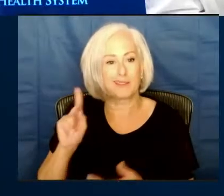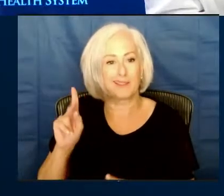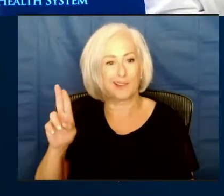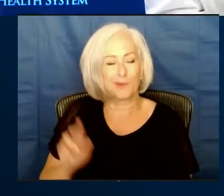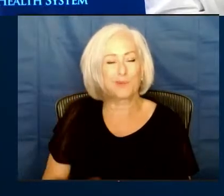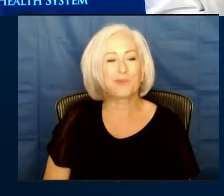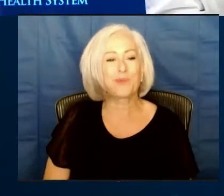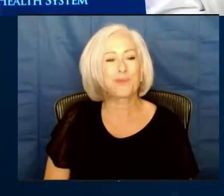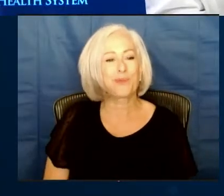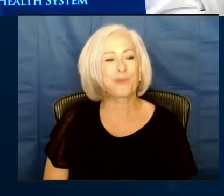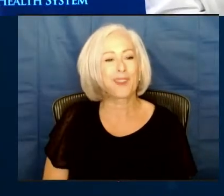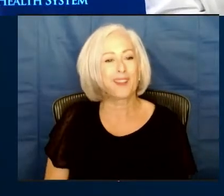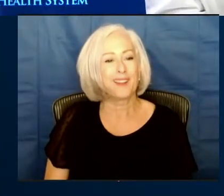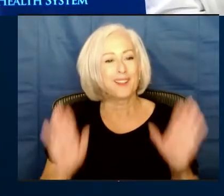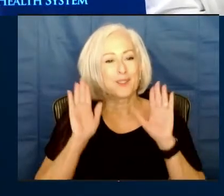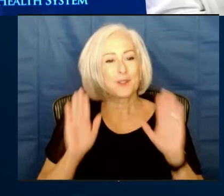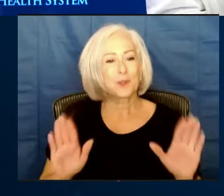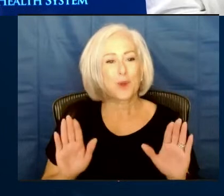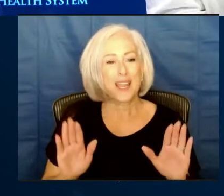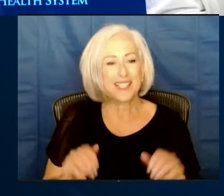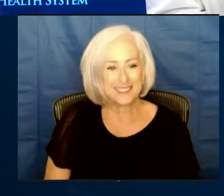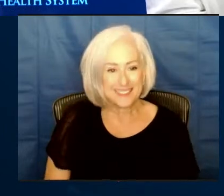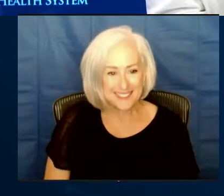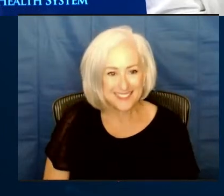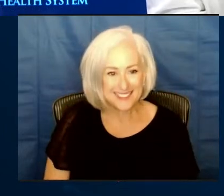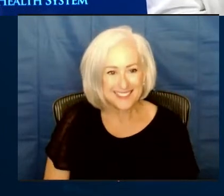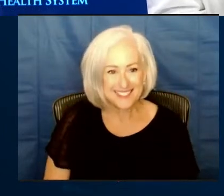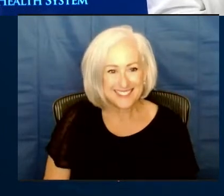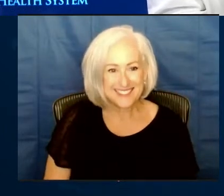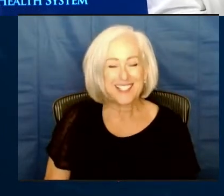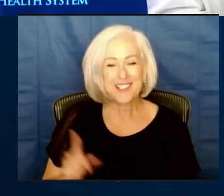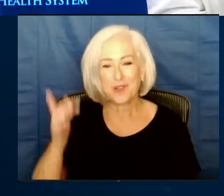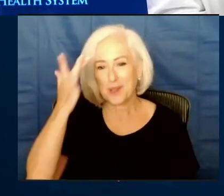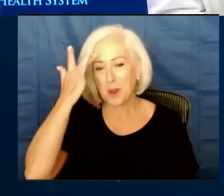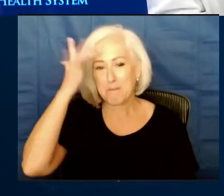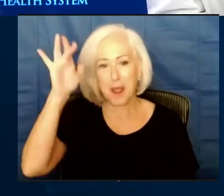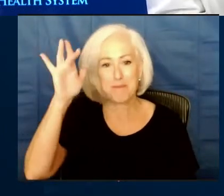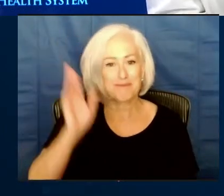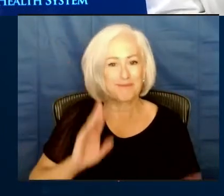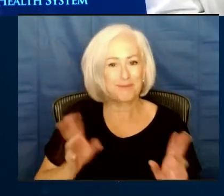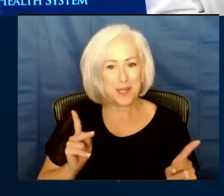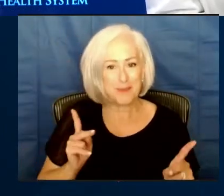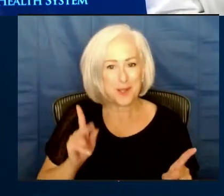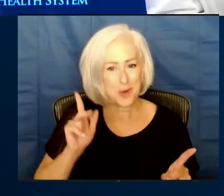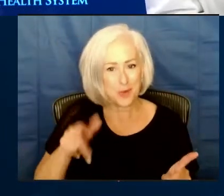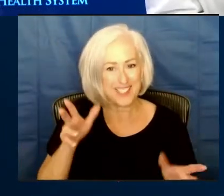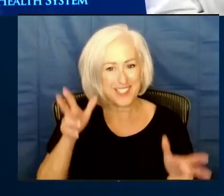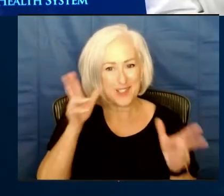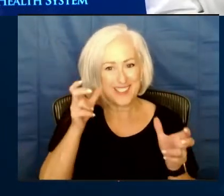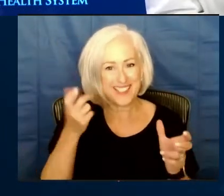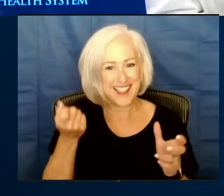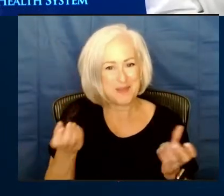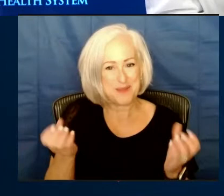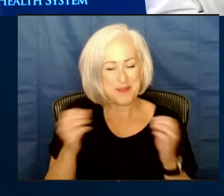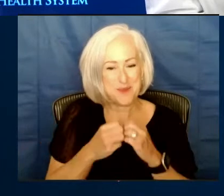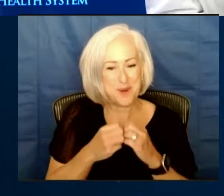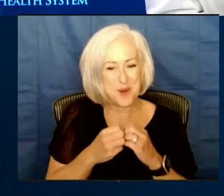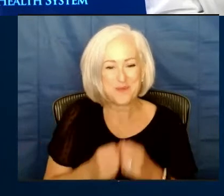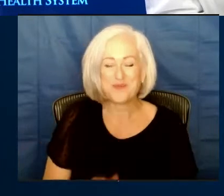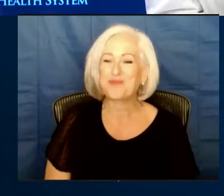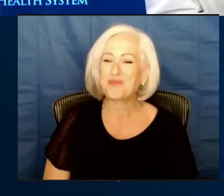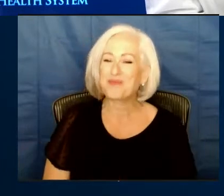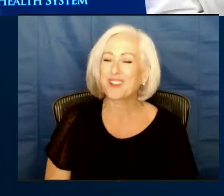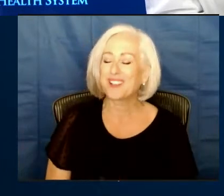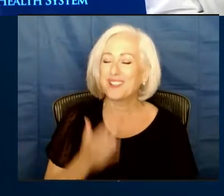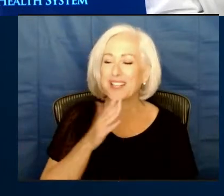Excellent. All right. Pop health people are pretty brilliant folks, Jess. We got to listen to them maybe a little more. Yeah, good. Thank you for